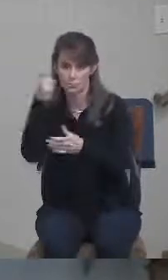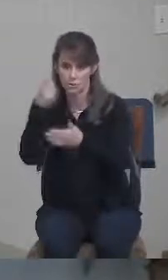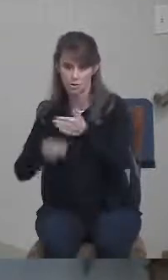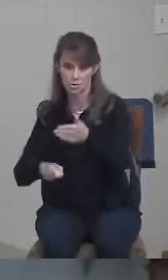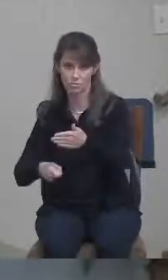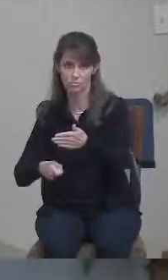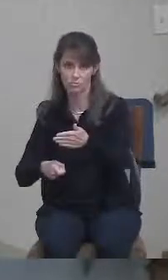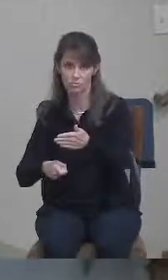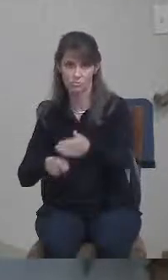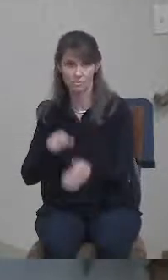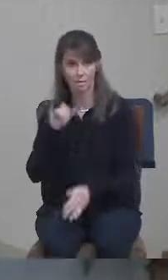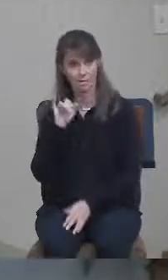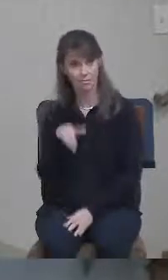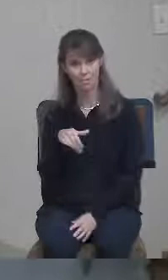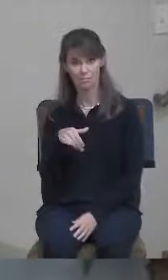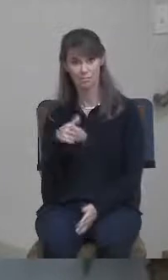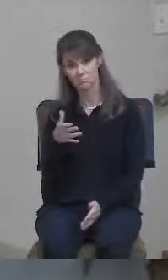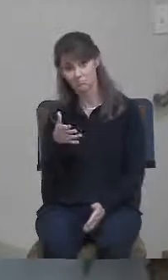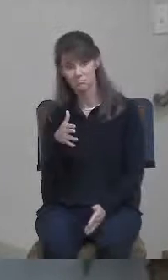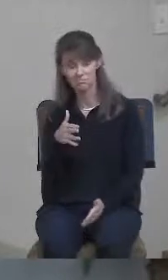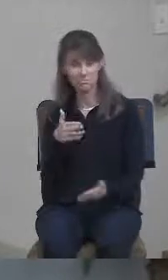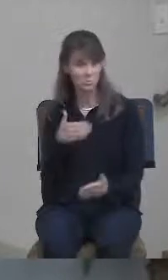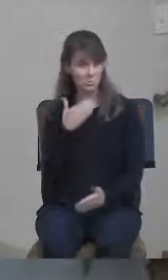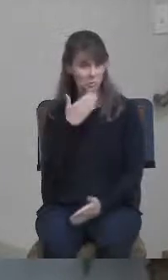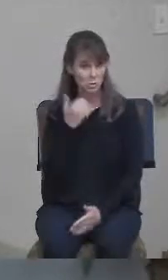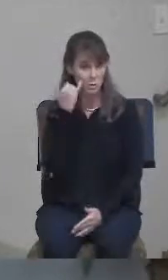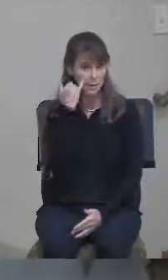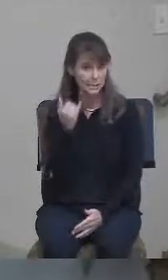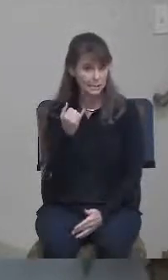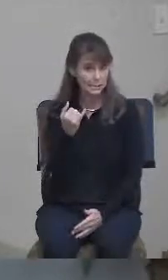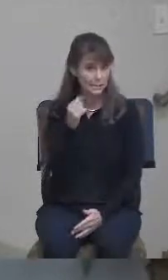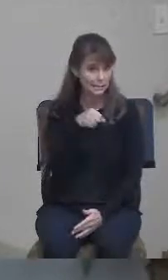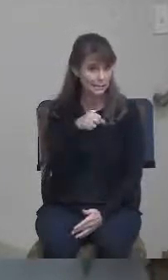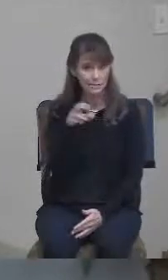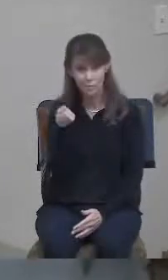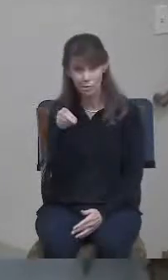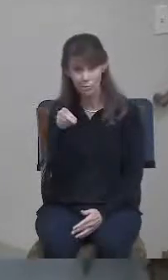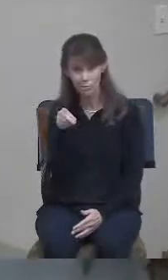That sounds like a pretty good idea in some ways.